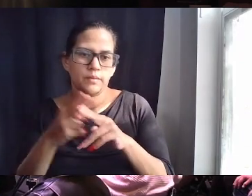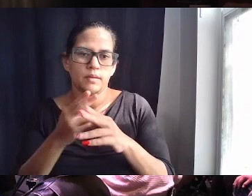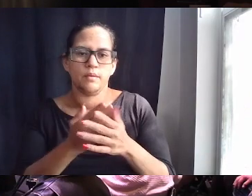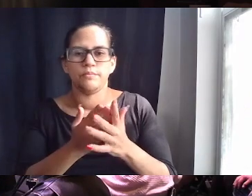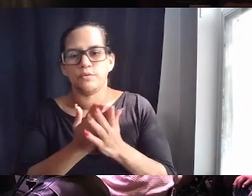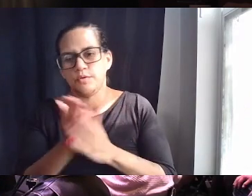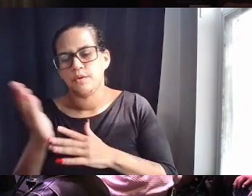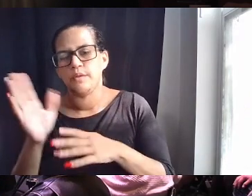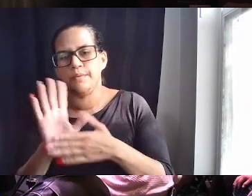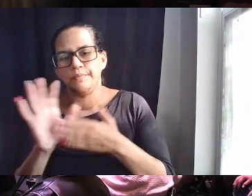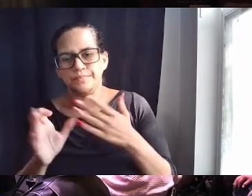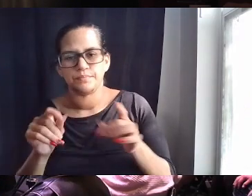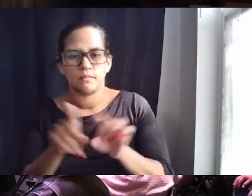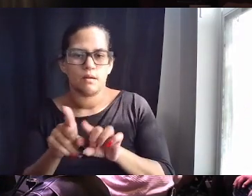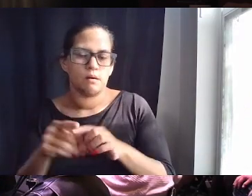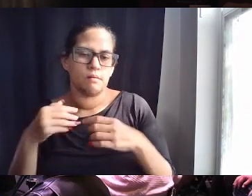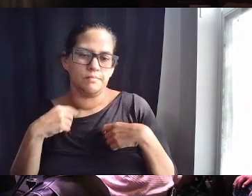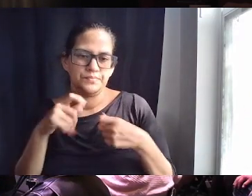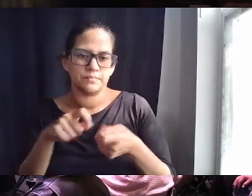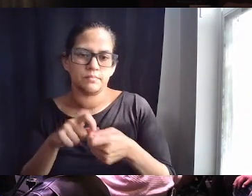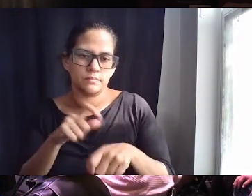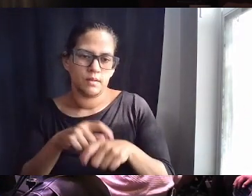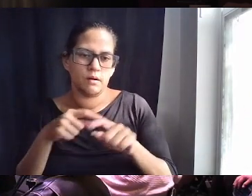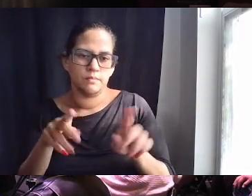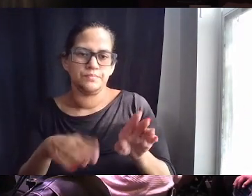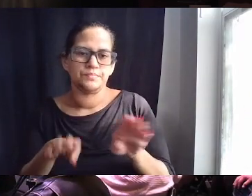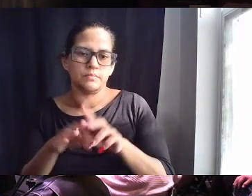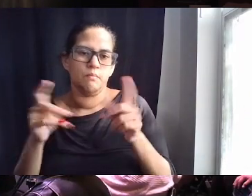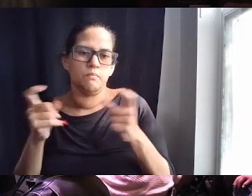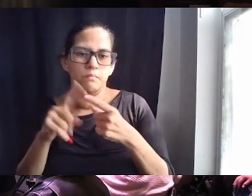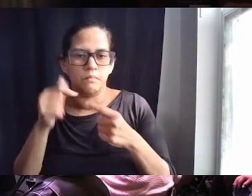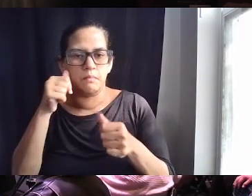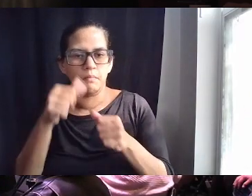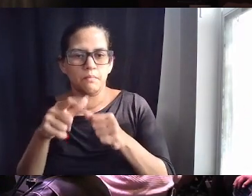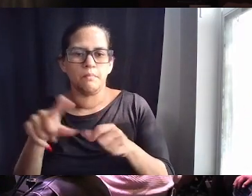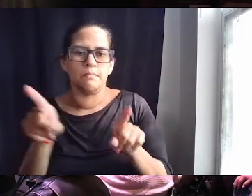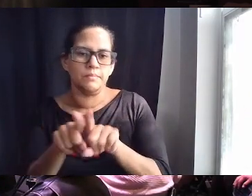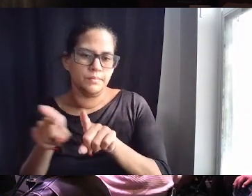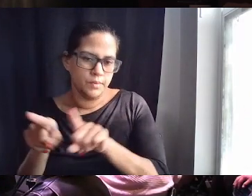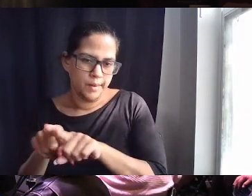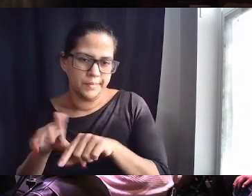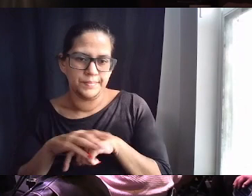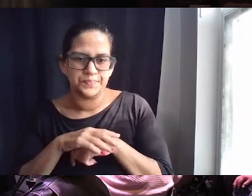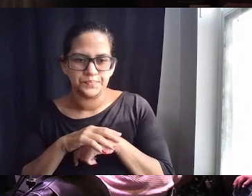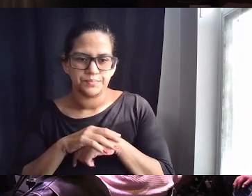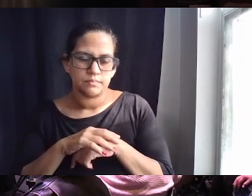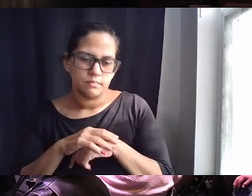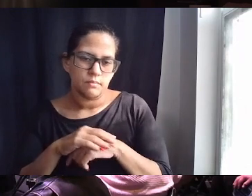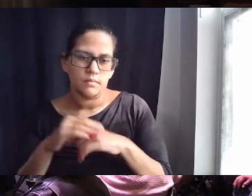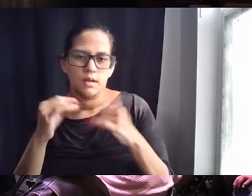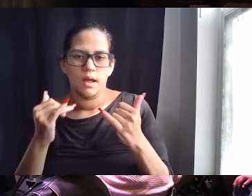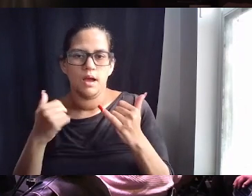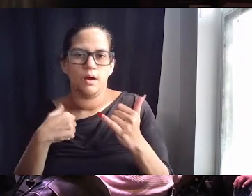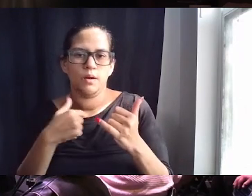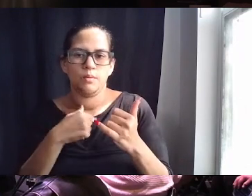a specific time during closing ceremonies to remember them as well. So now we're going to have